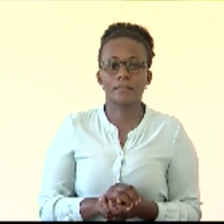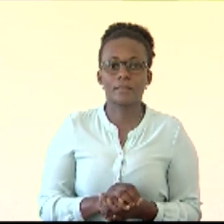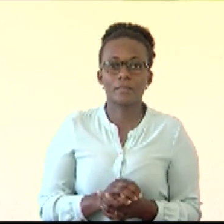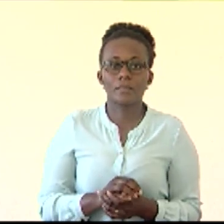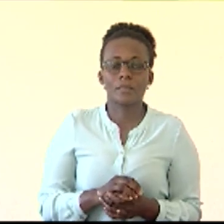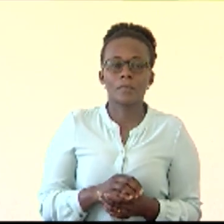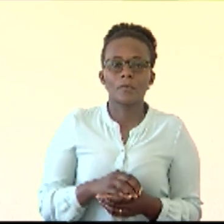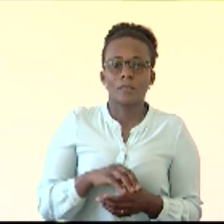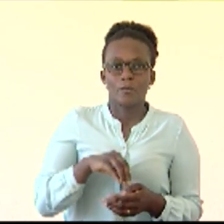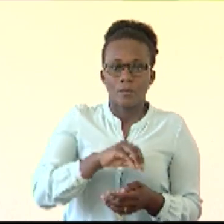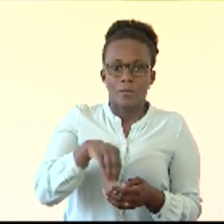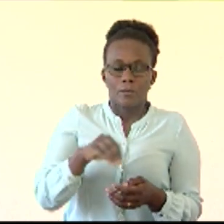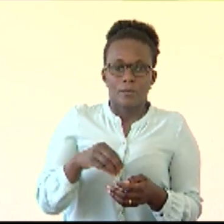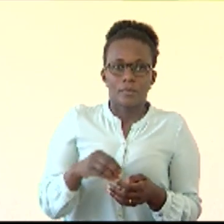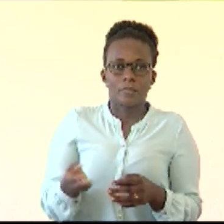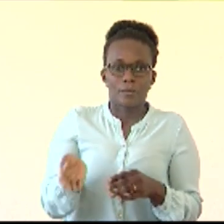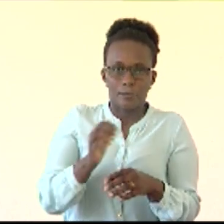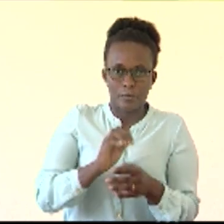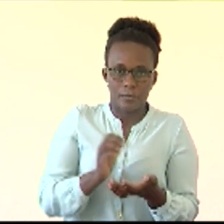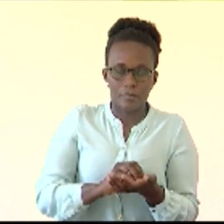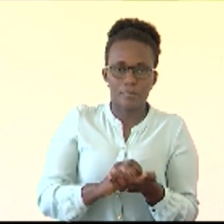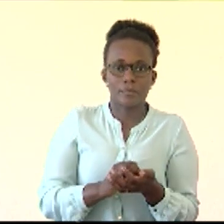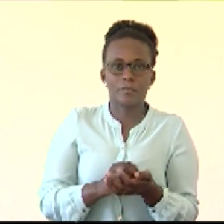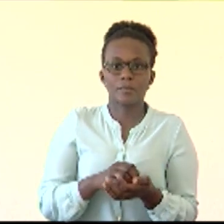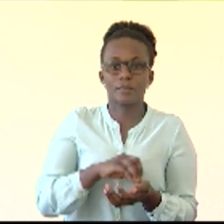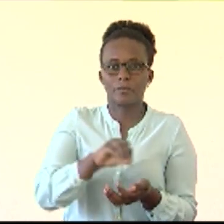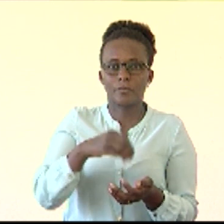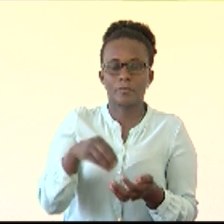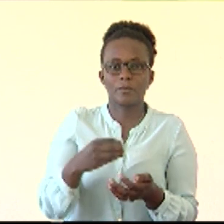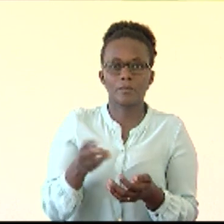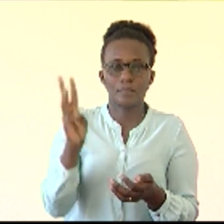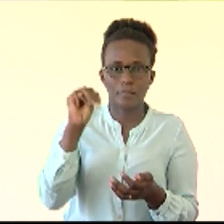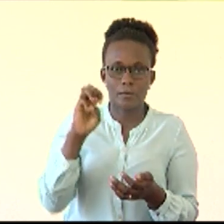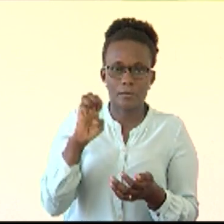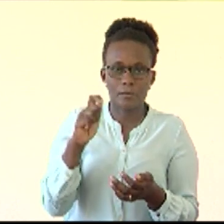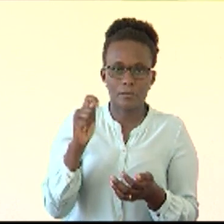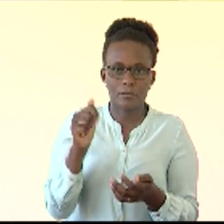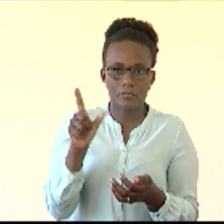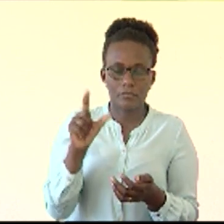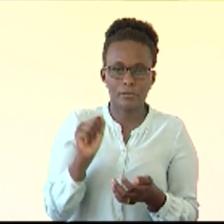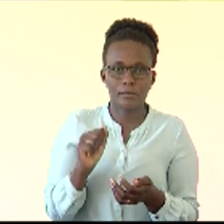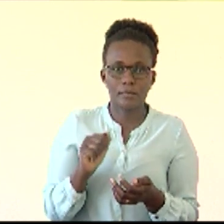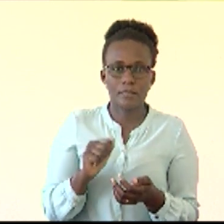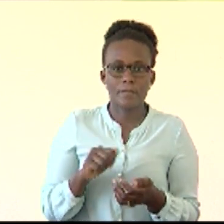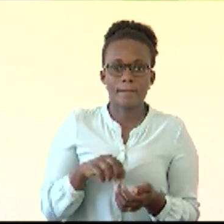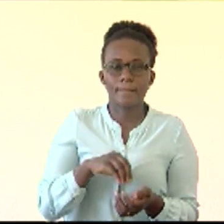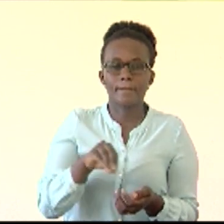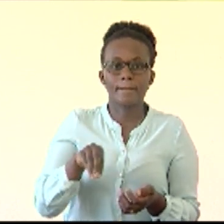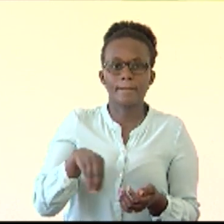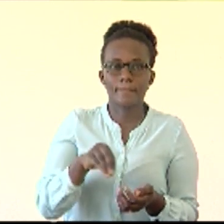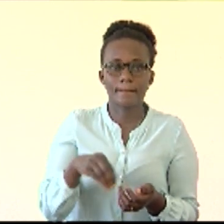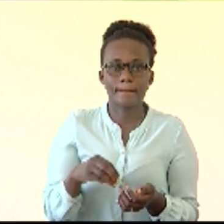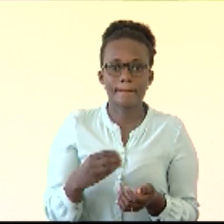the metal being coated, or used to coat, I beg your pardon, is a less reactive metal than the